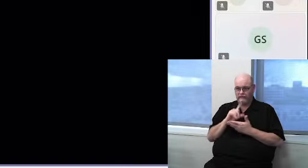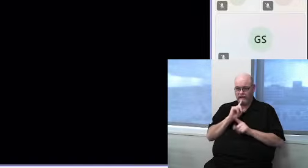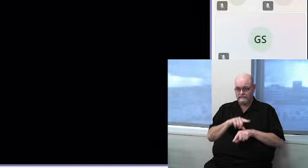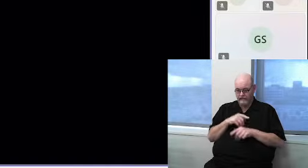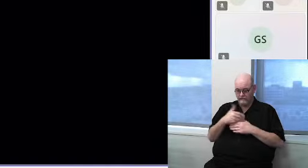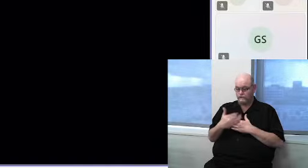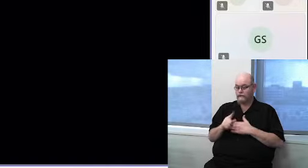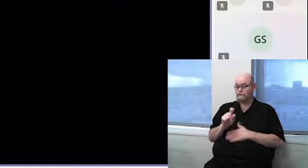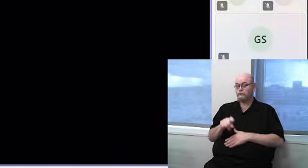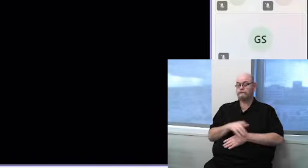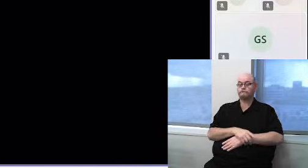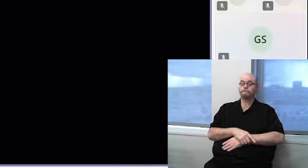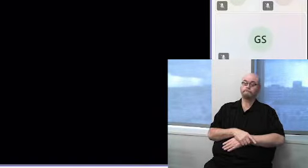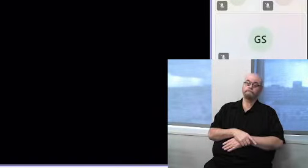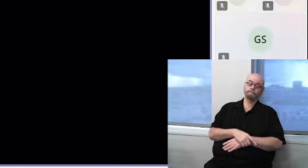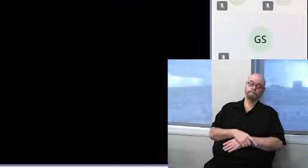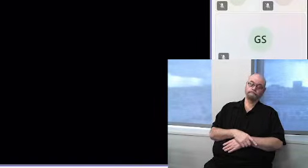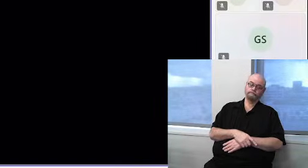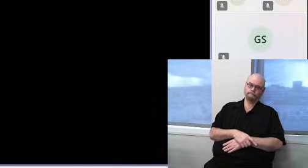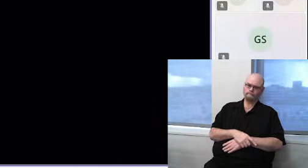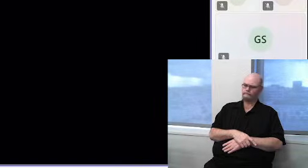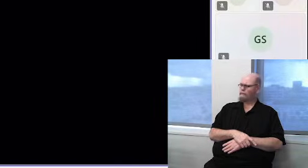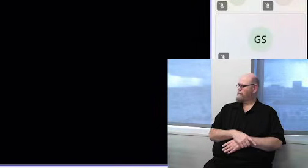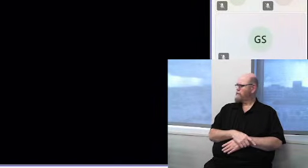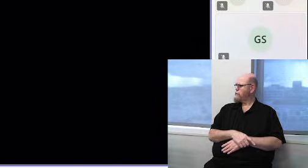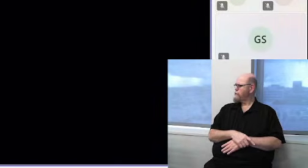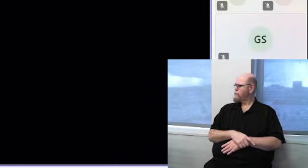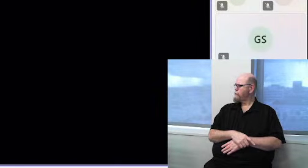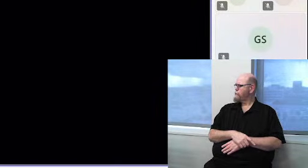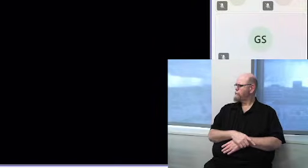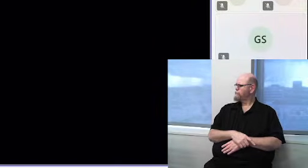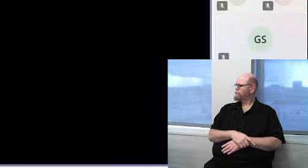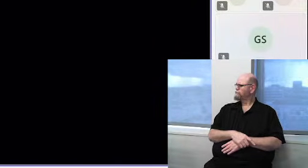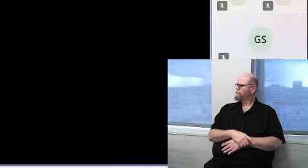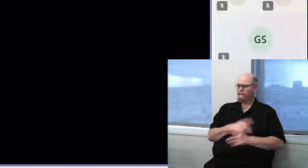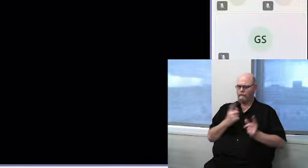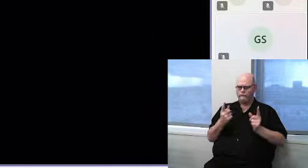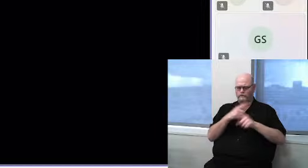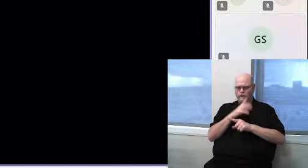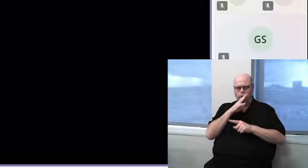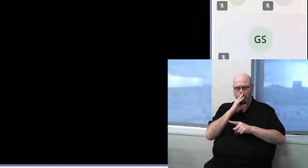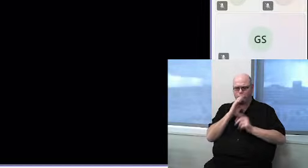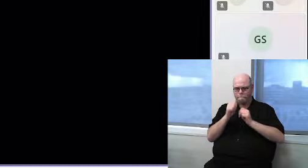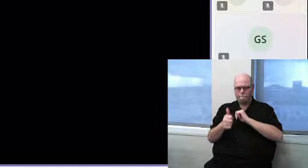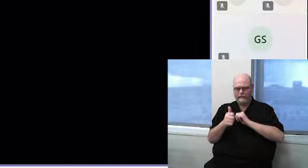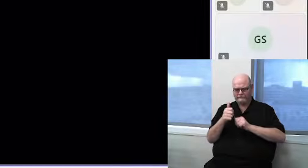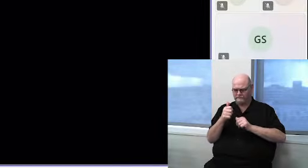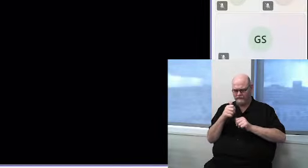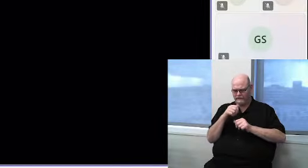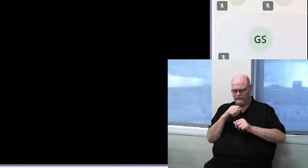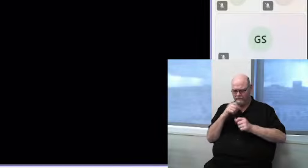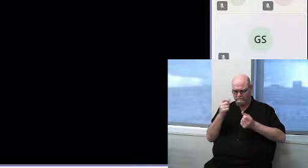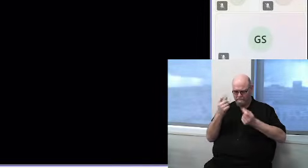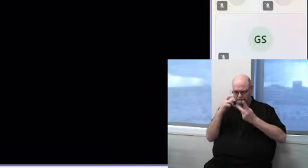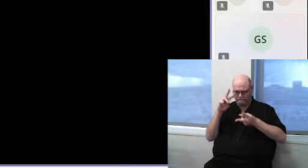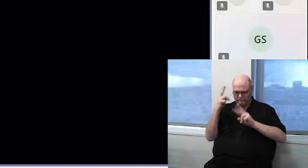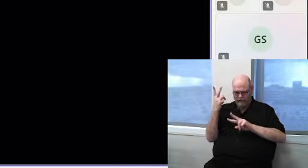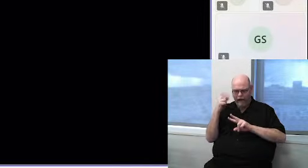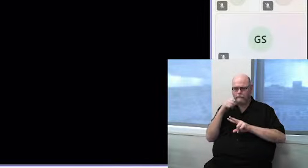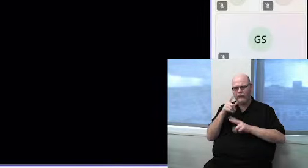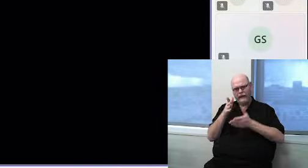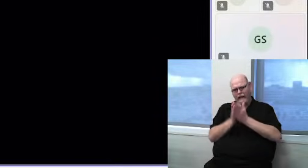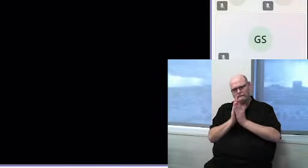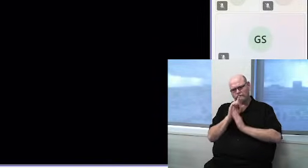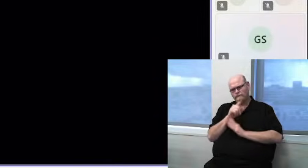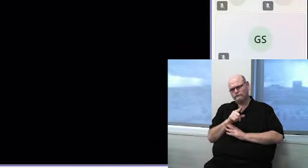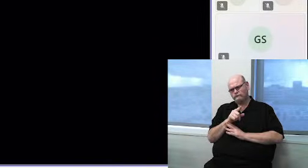cannot. Okay. That's the answer. Next question. Well, I'm sorry, Mr. Hempling. I think we may be talking past each other, and